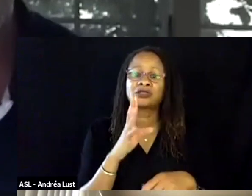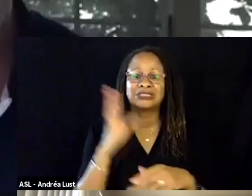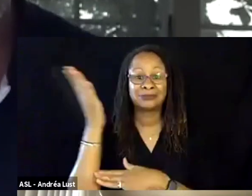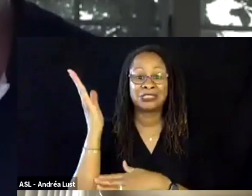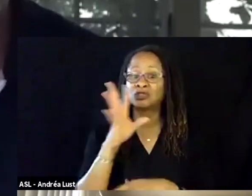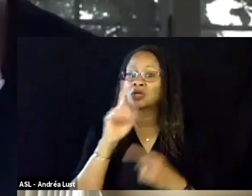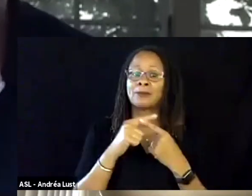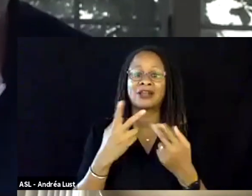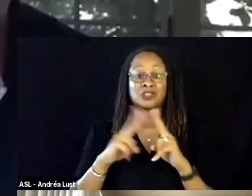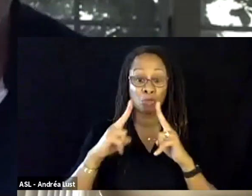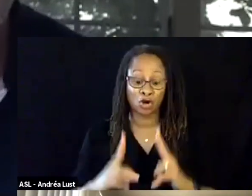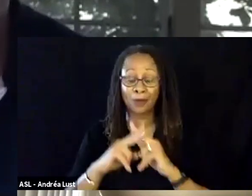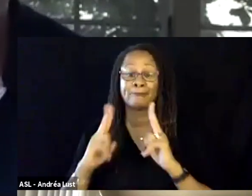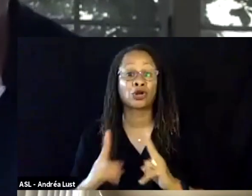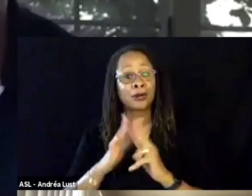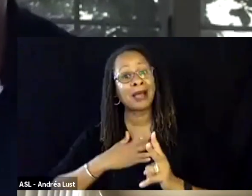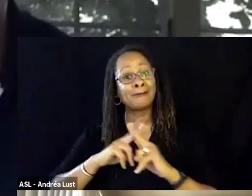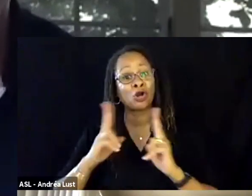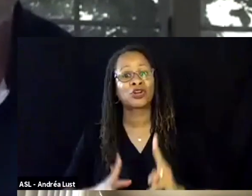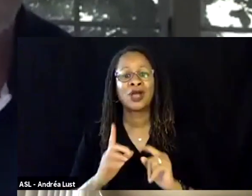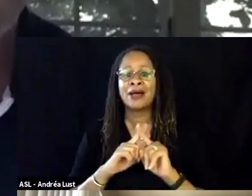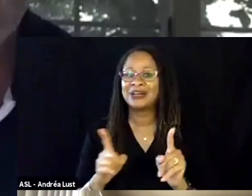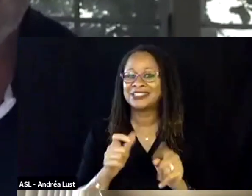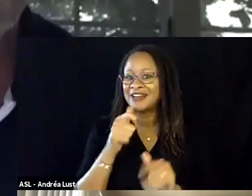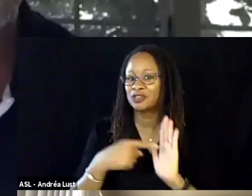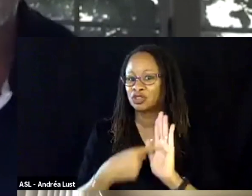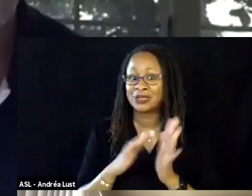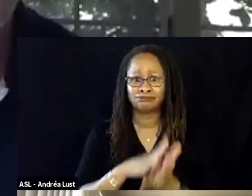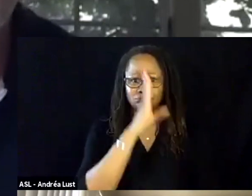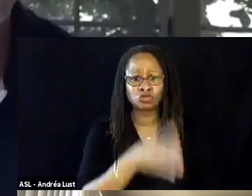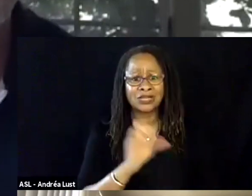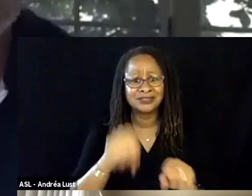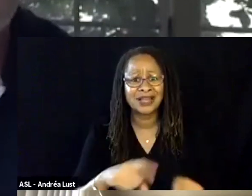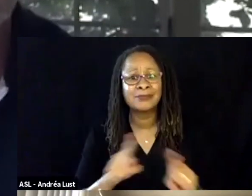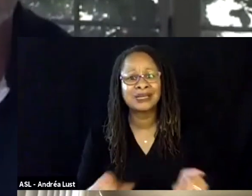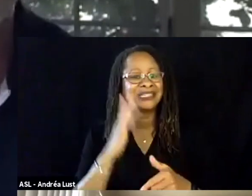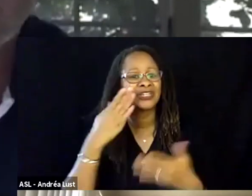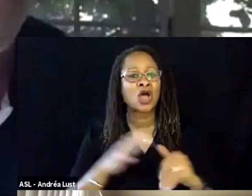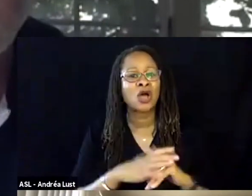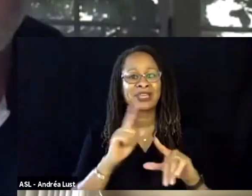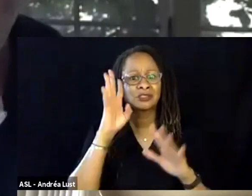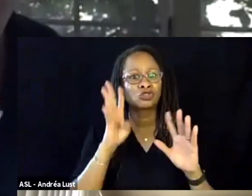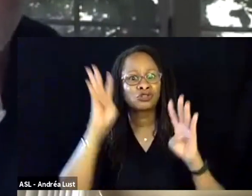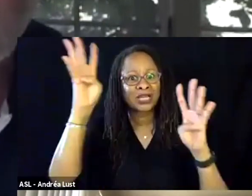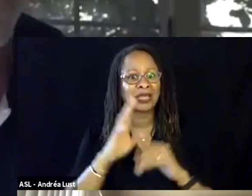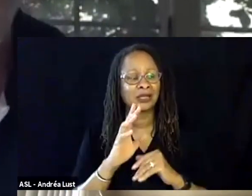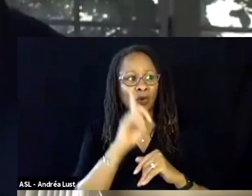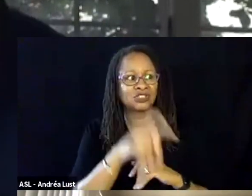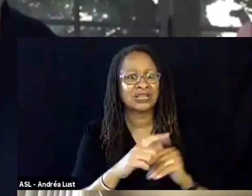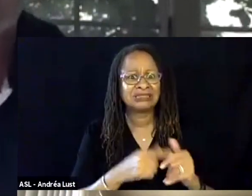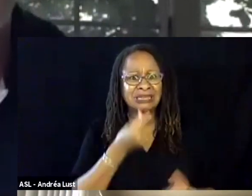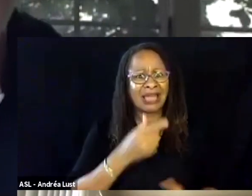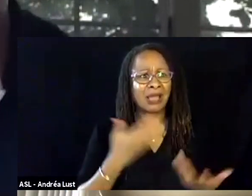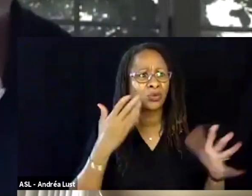gender. And so that was a beautiful way for him to actually show that he was an ally, because it created questions. Half the audience was like, well, gosh, is he gay? We don't know.